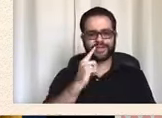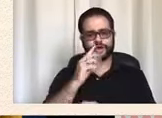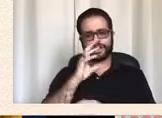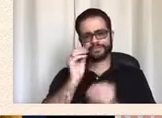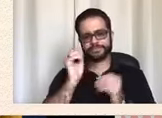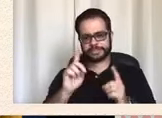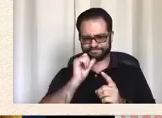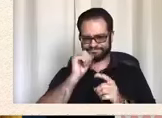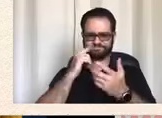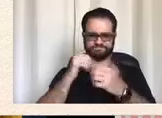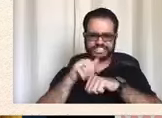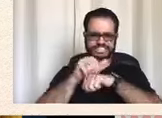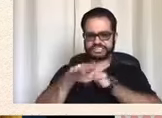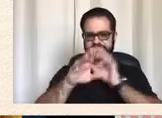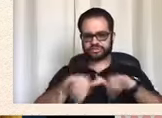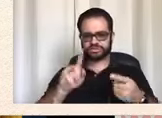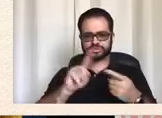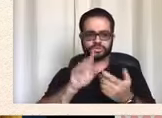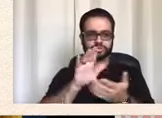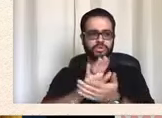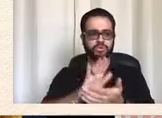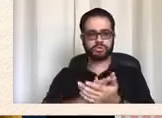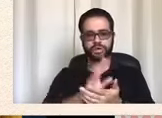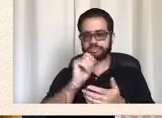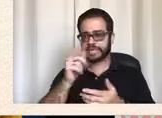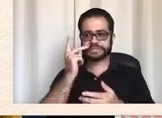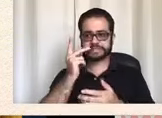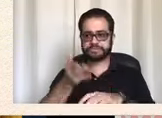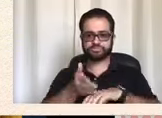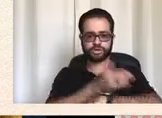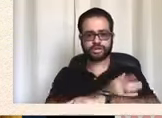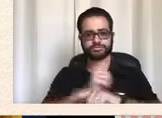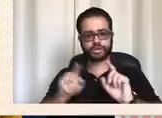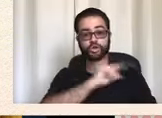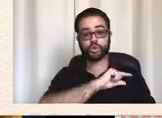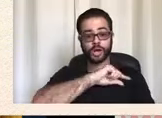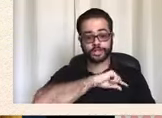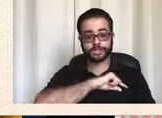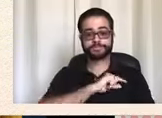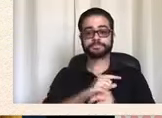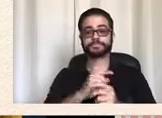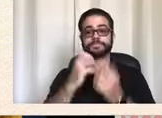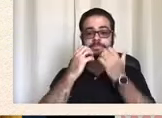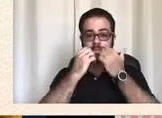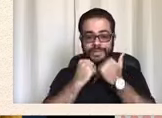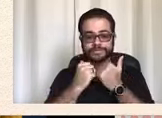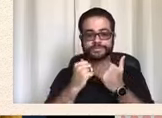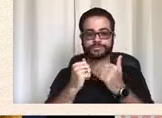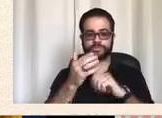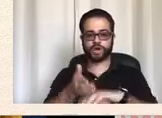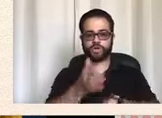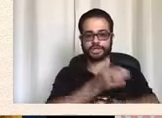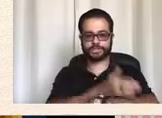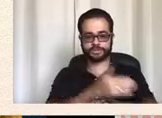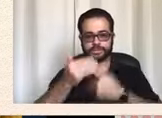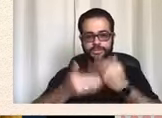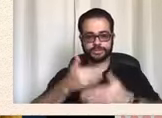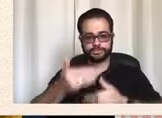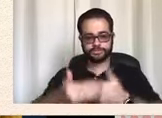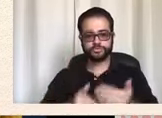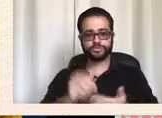school and not seeing any progress, but quality, meaningful progress. Your children, regardless of who they